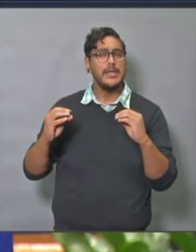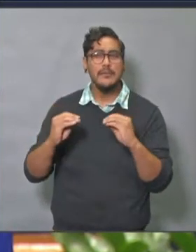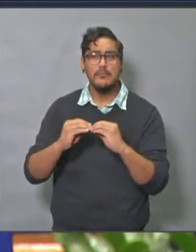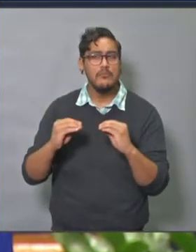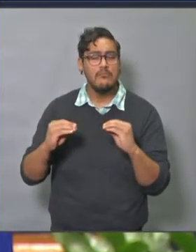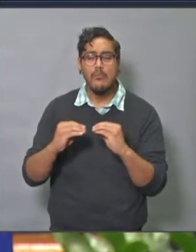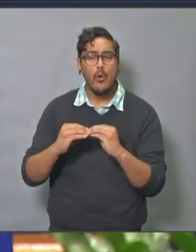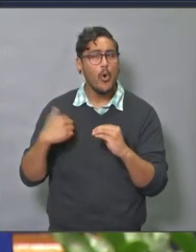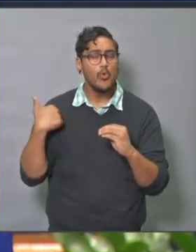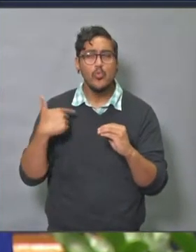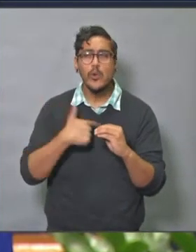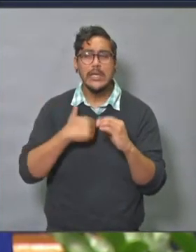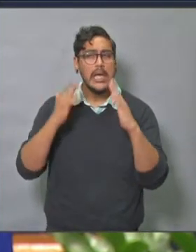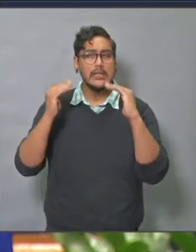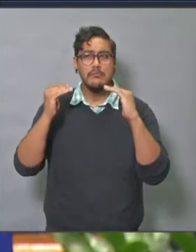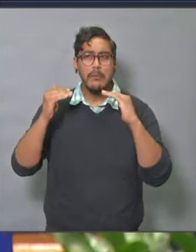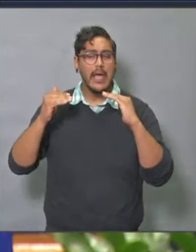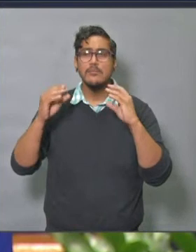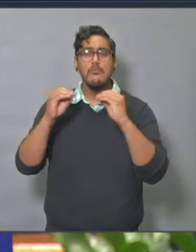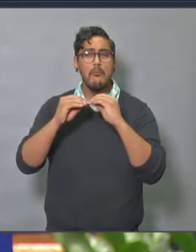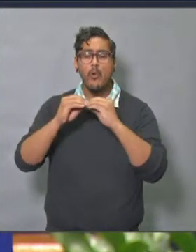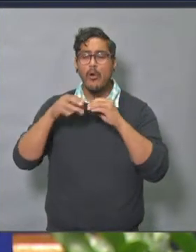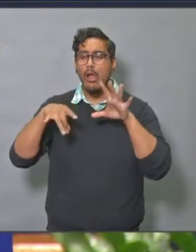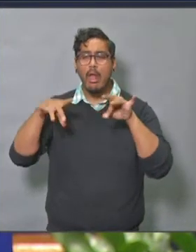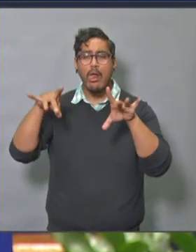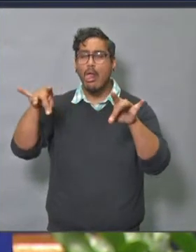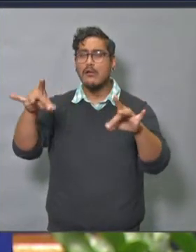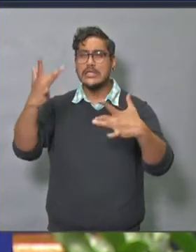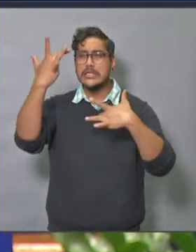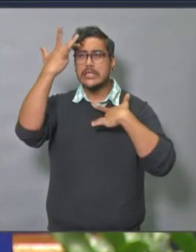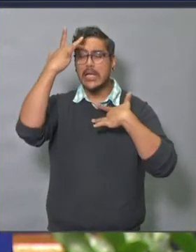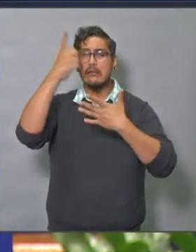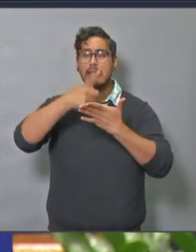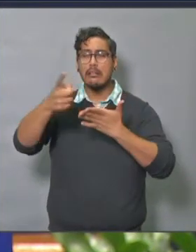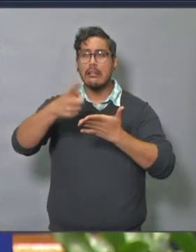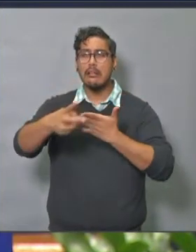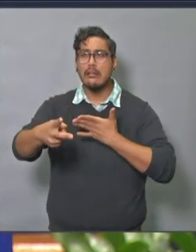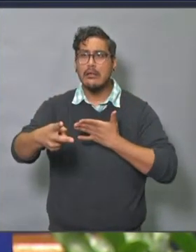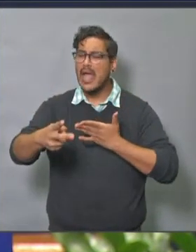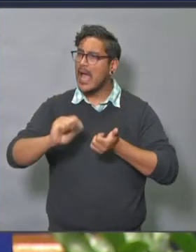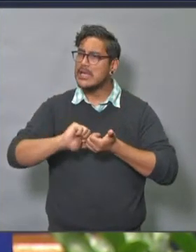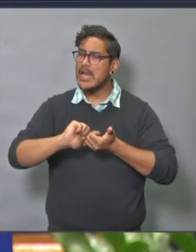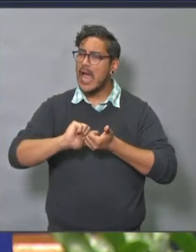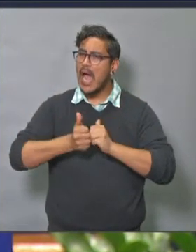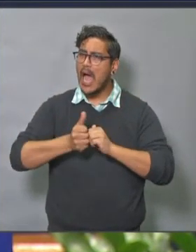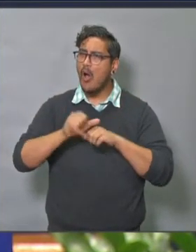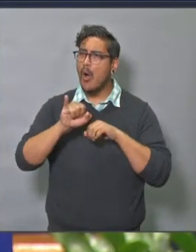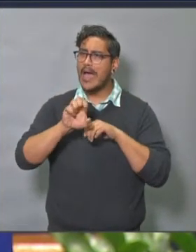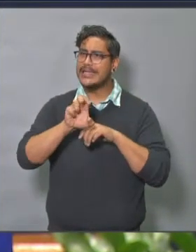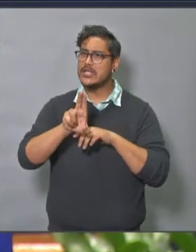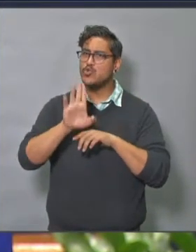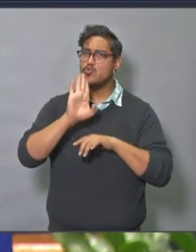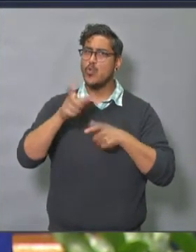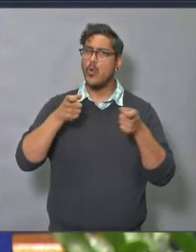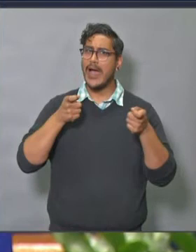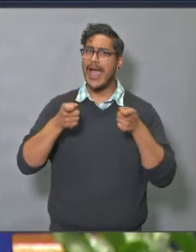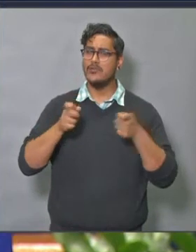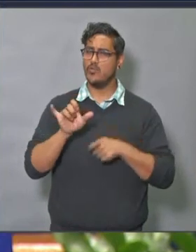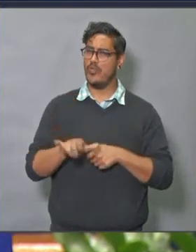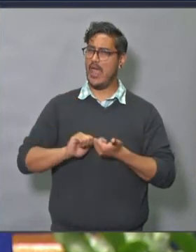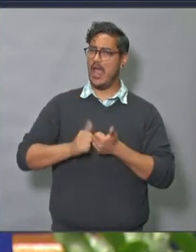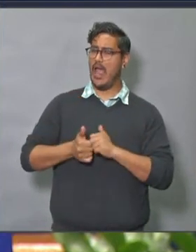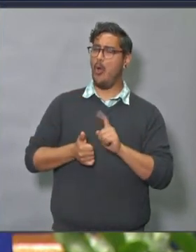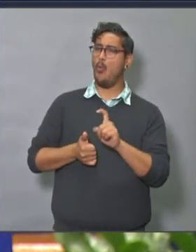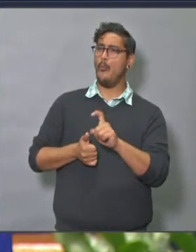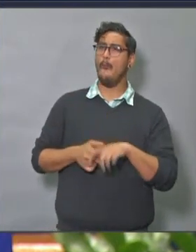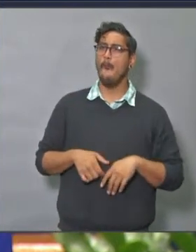we expect in the coming weeks? And further detail on how ICU is going to deal with its capacity being squeezed.